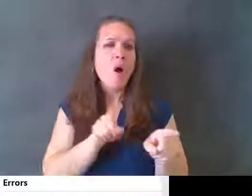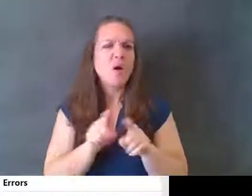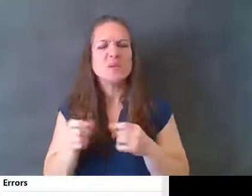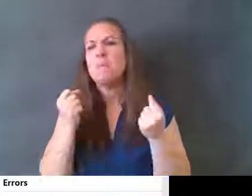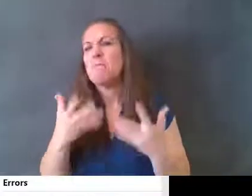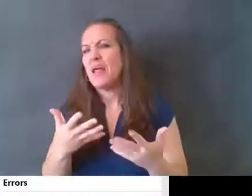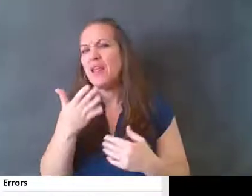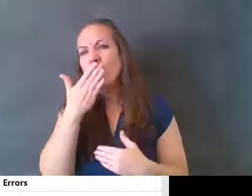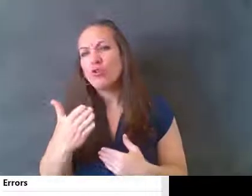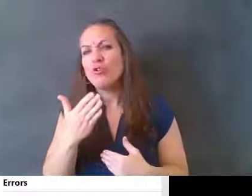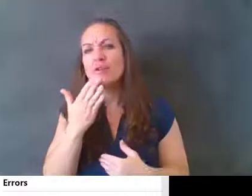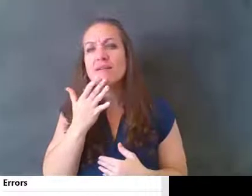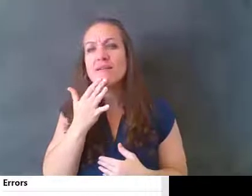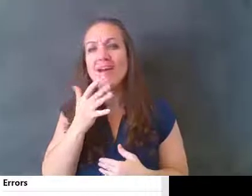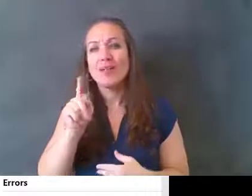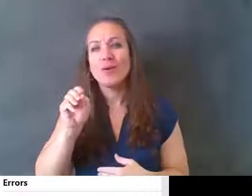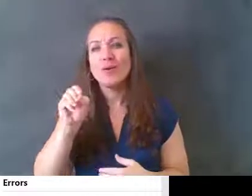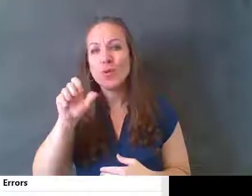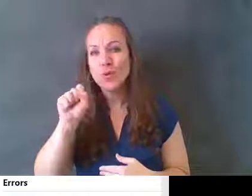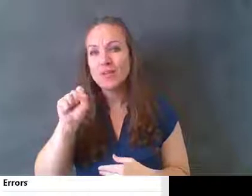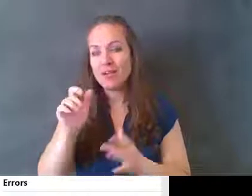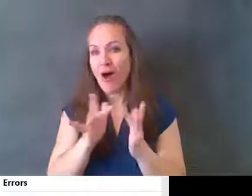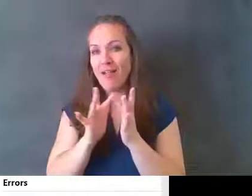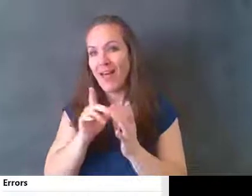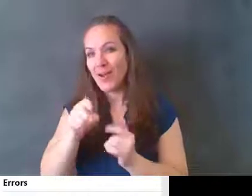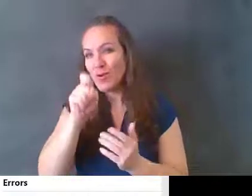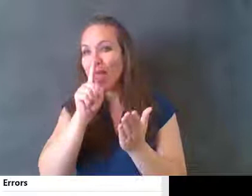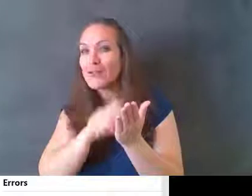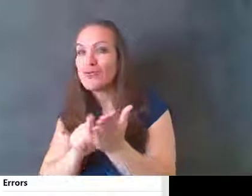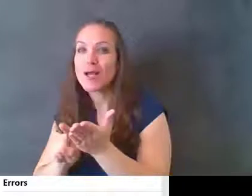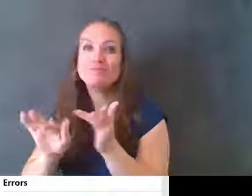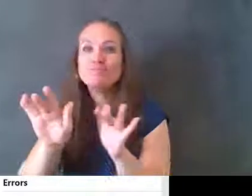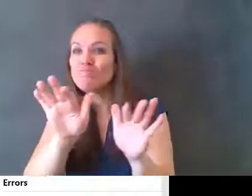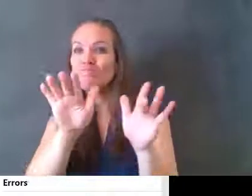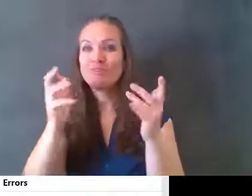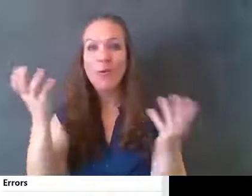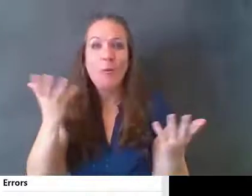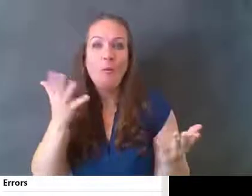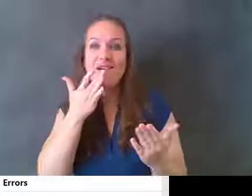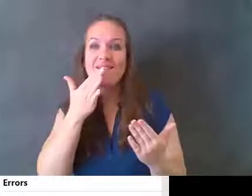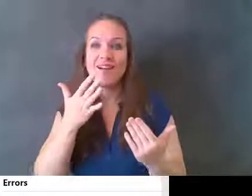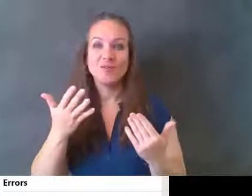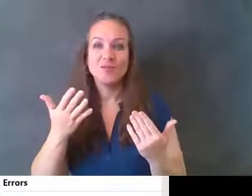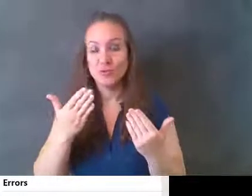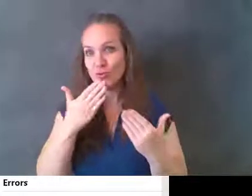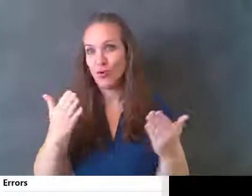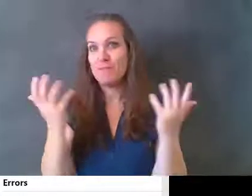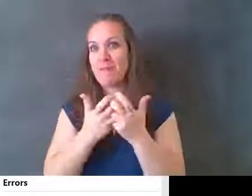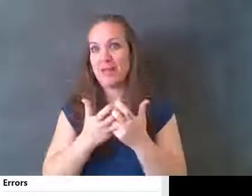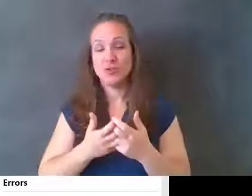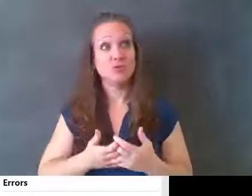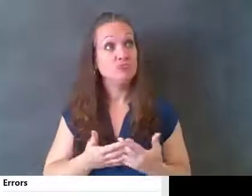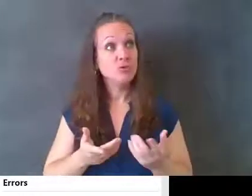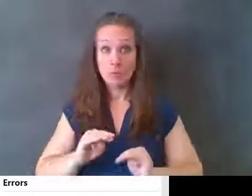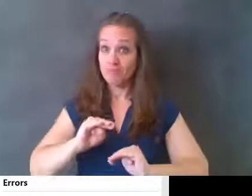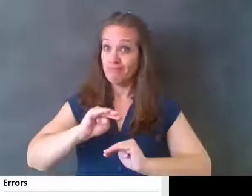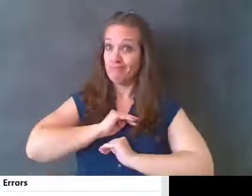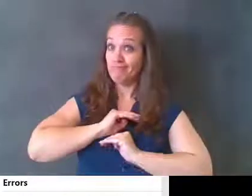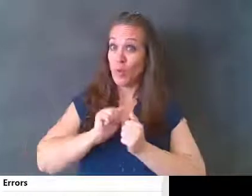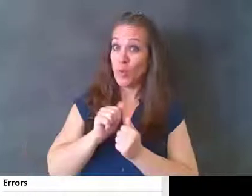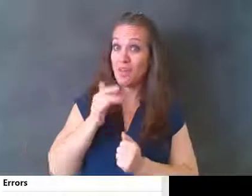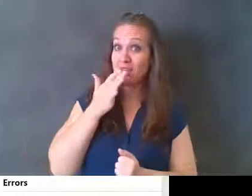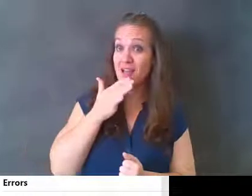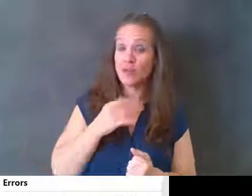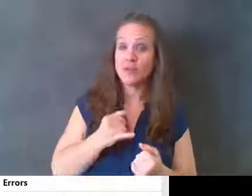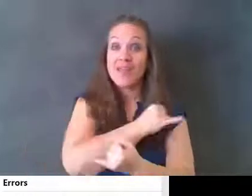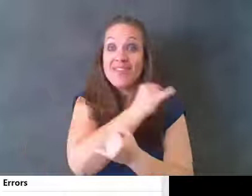can pull up, like color maps to give you an idea of colors that go well together. So that's it for colors. The last thing we're